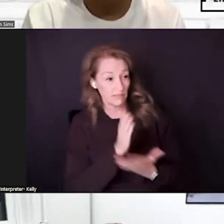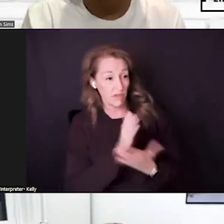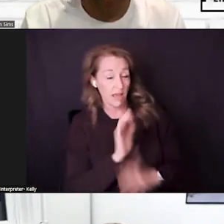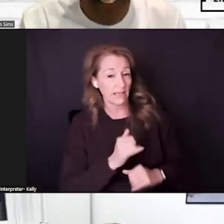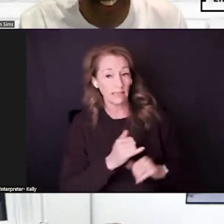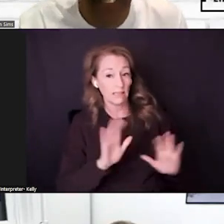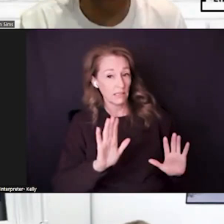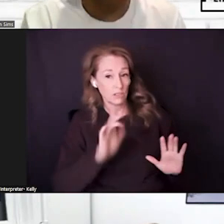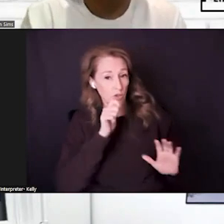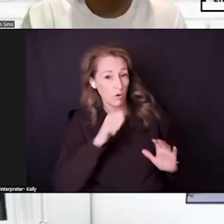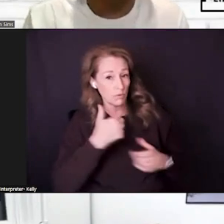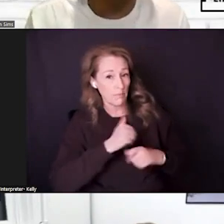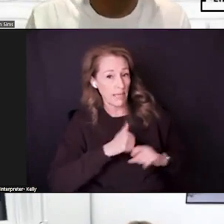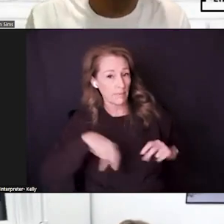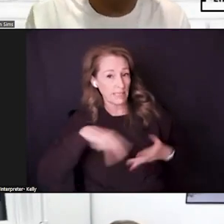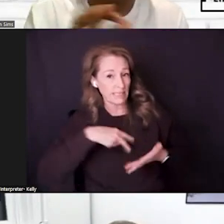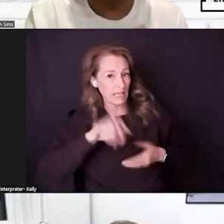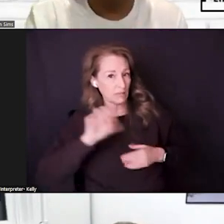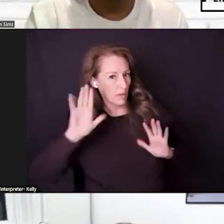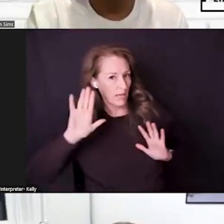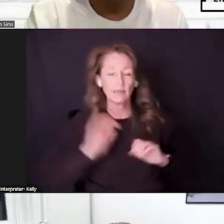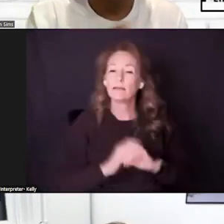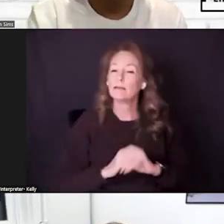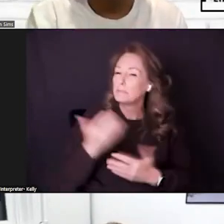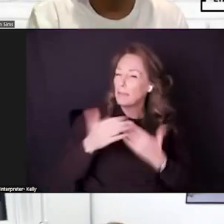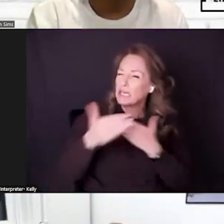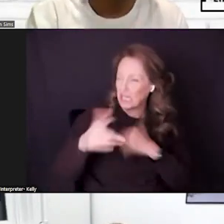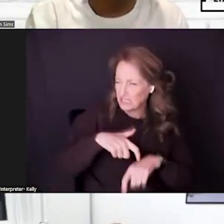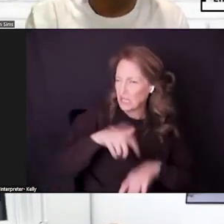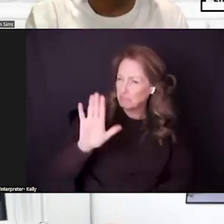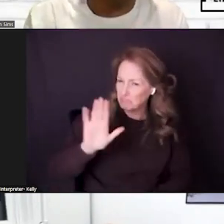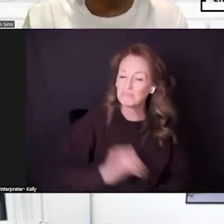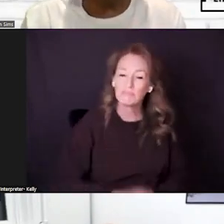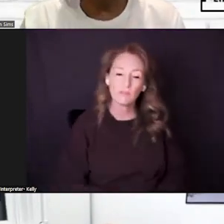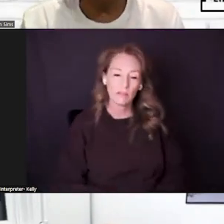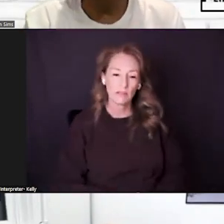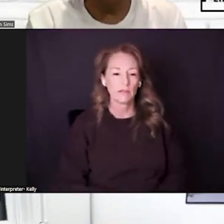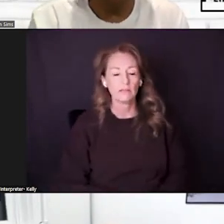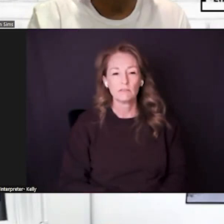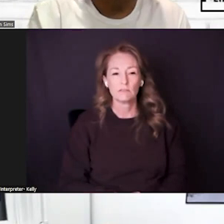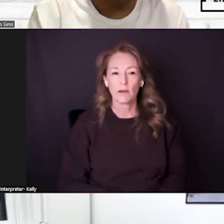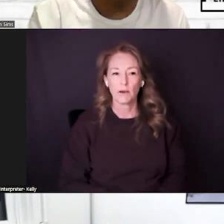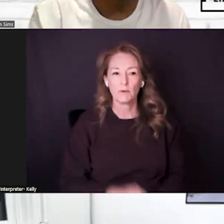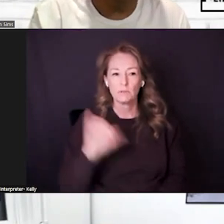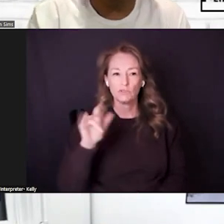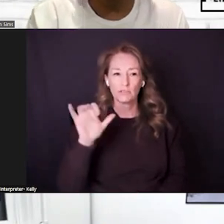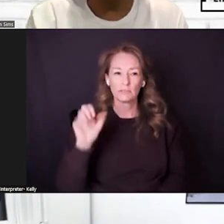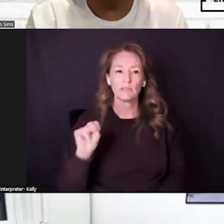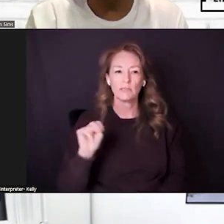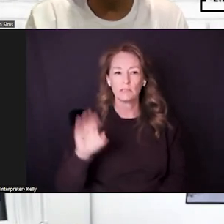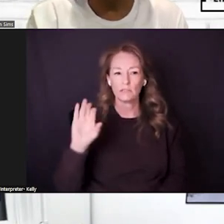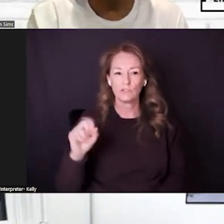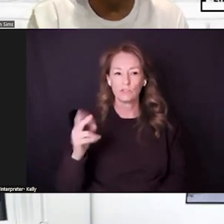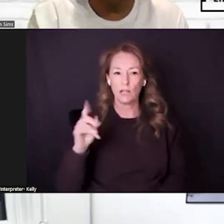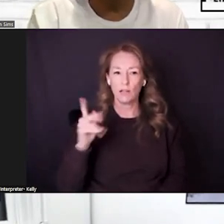see dance. Okay, well, maybe the next time. But as it reads, Justin Shelby, director of Moving America's